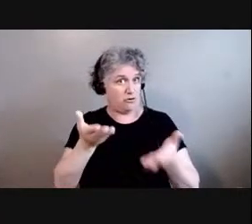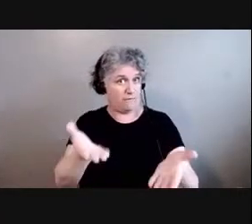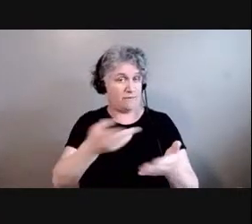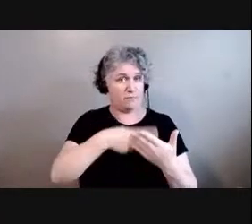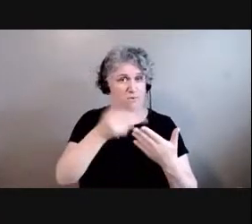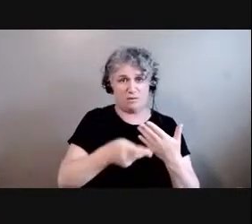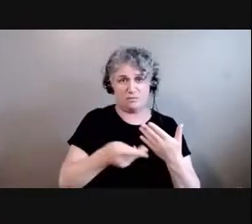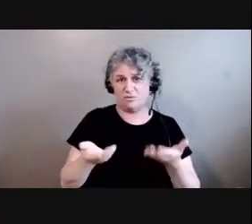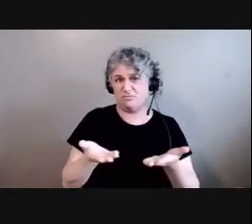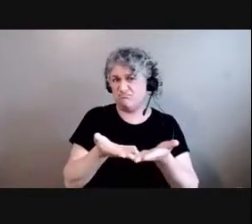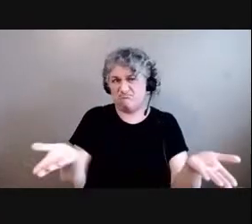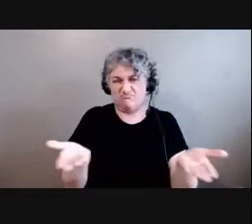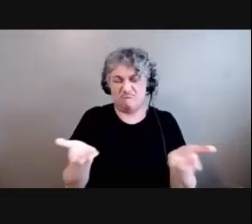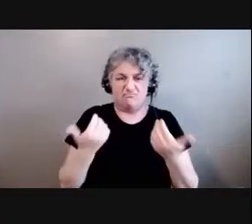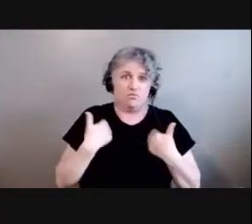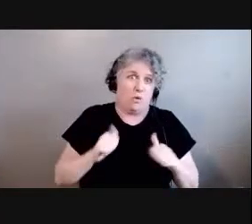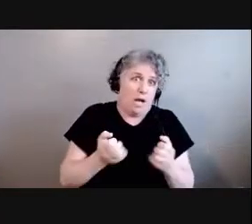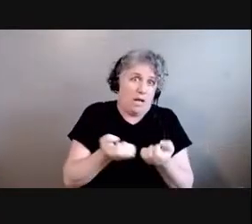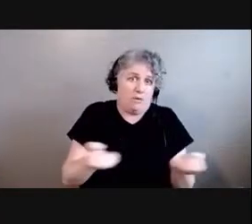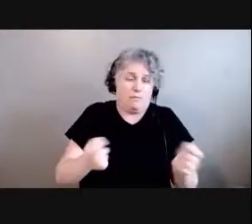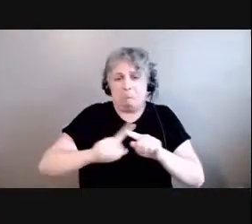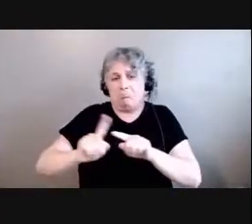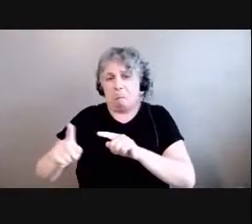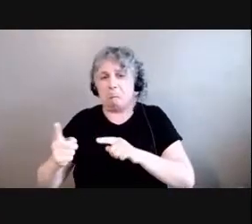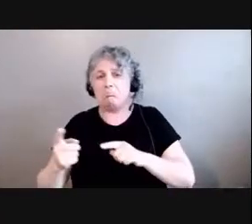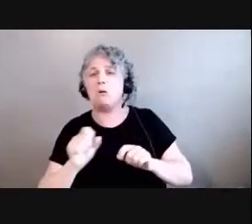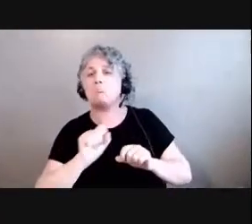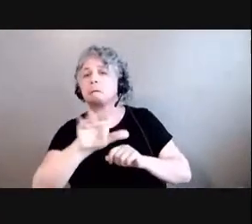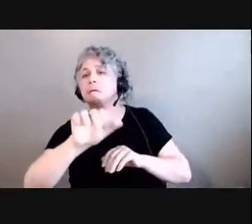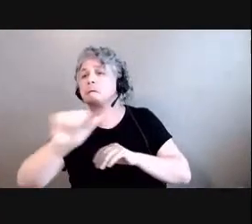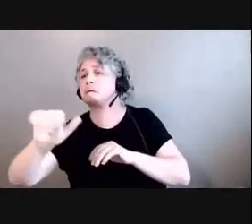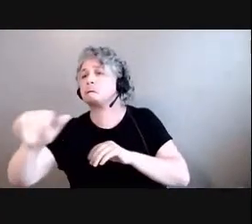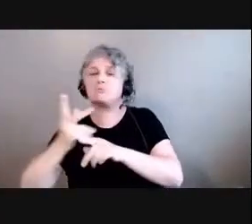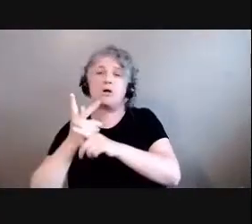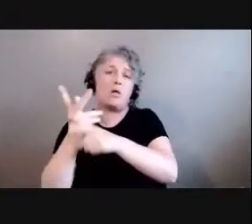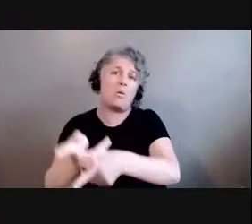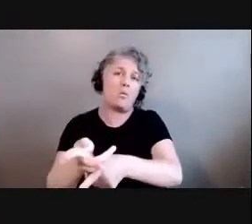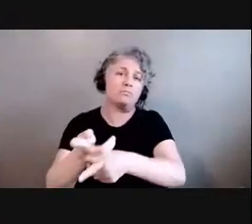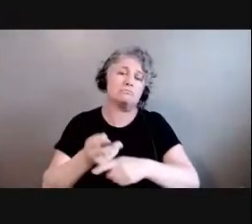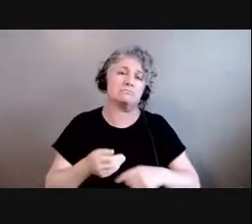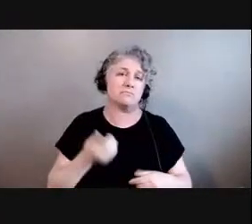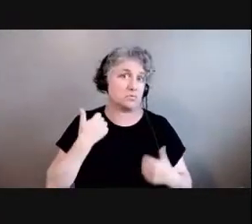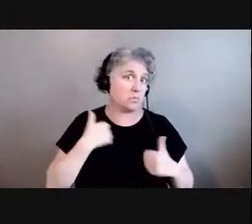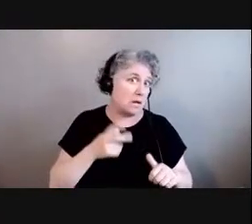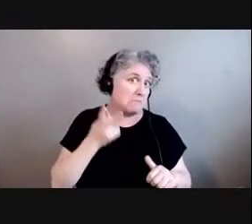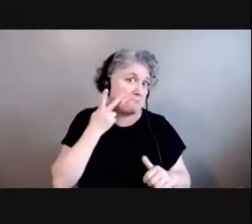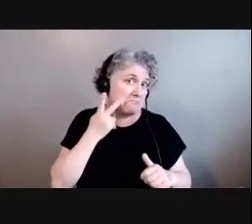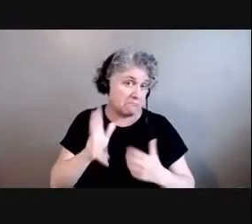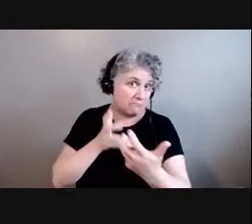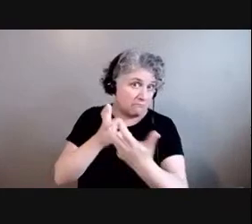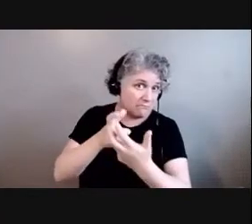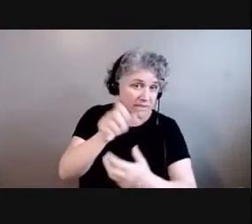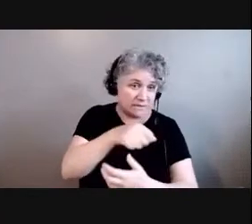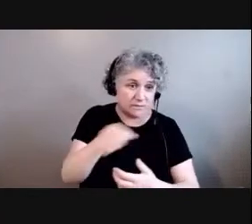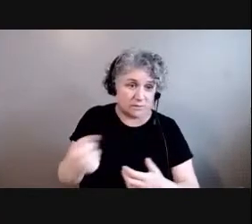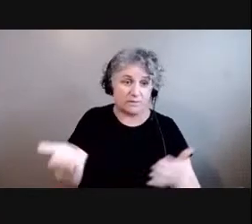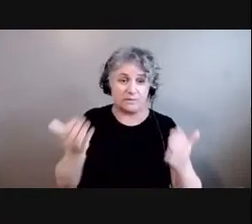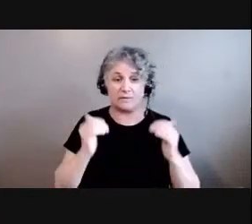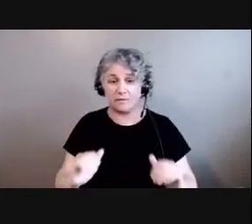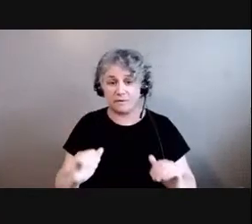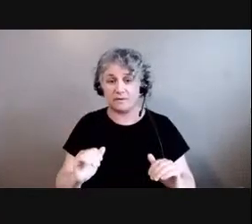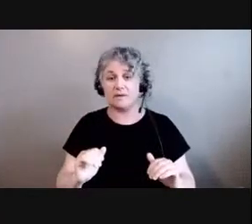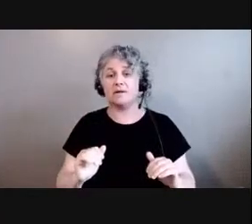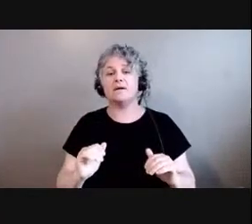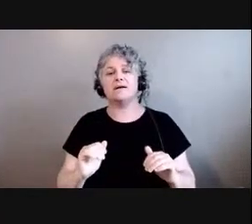Third, we have collaborated with the Missoula Parks and Recreation Program to expand their offerings for inclusive recreation activities,